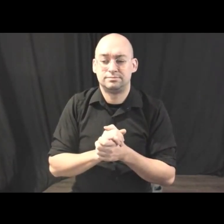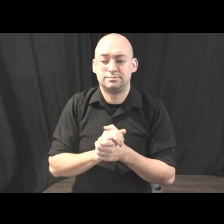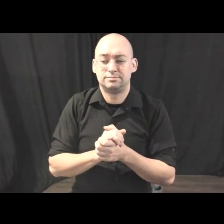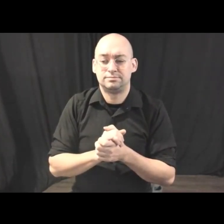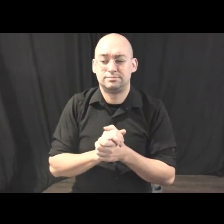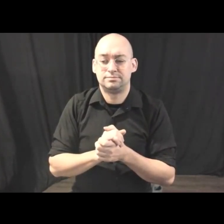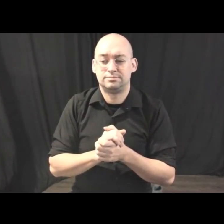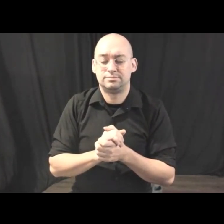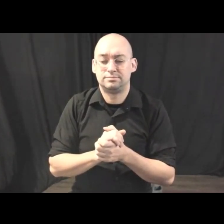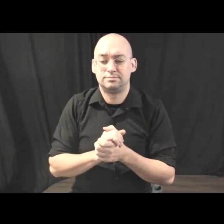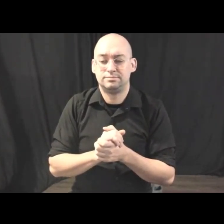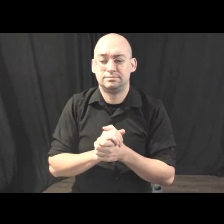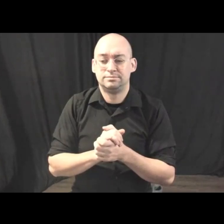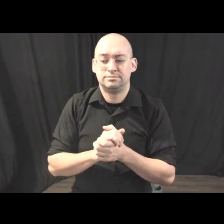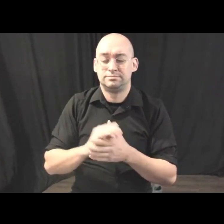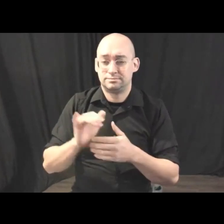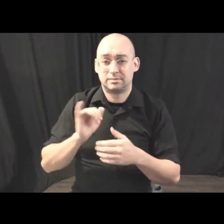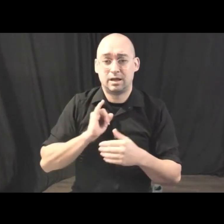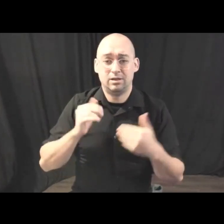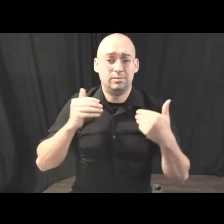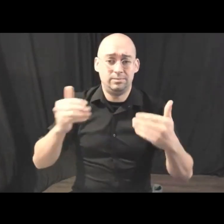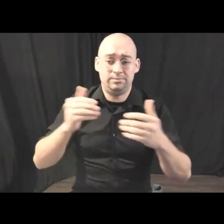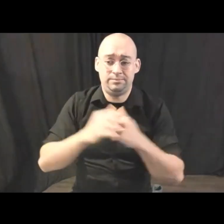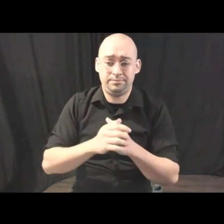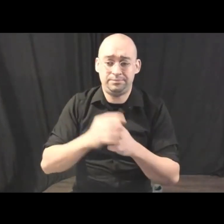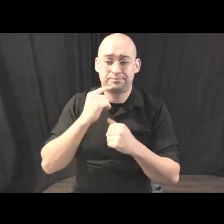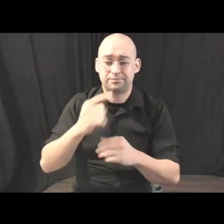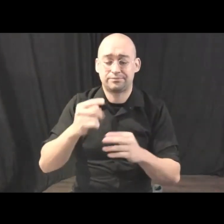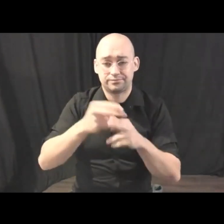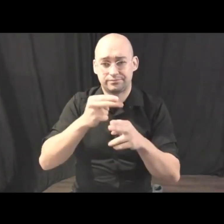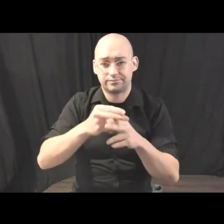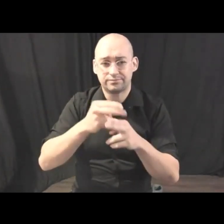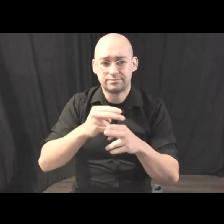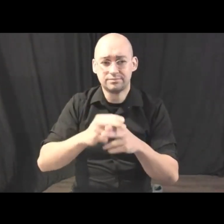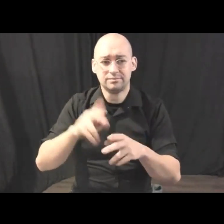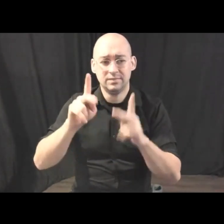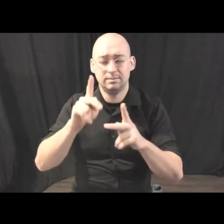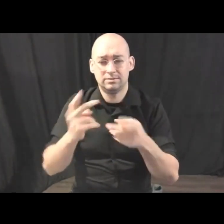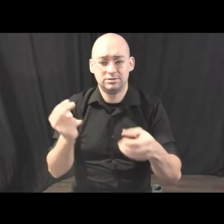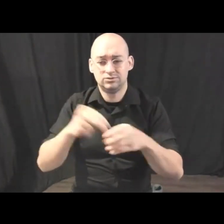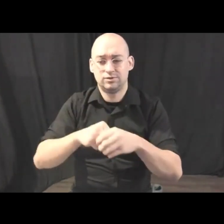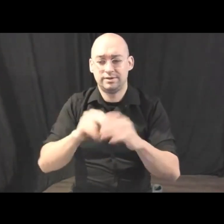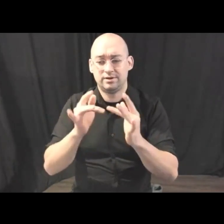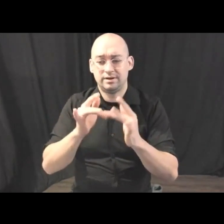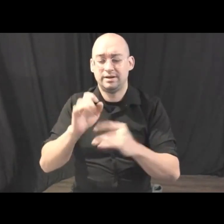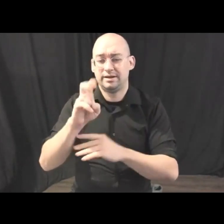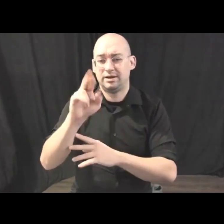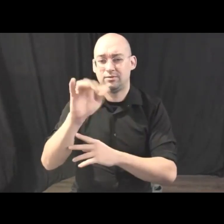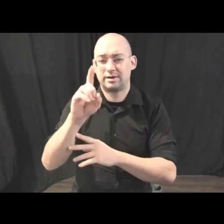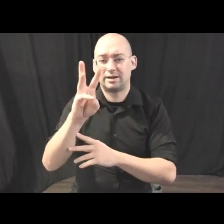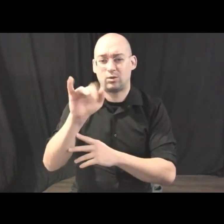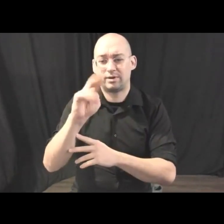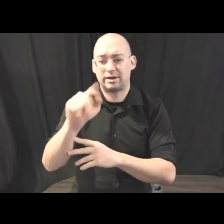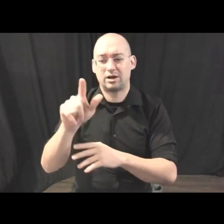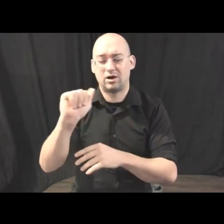Well, I'll go. All right. And please state your names for people joining online. Yeah, I'm Eric Dowdy with the Alzheimer's Association. So I